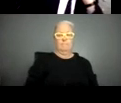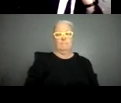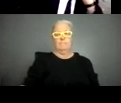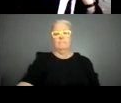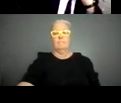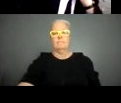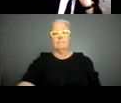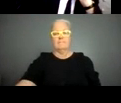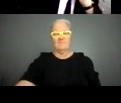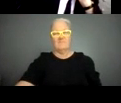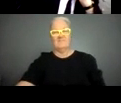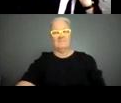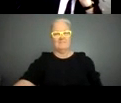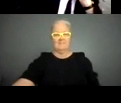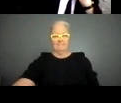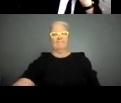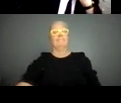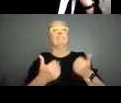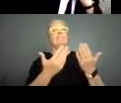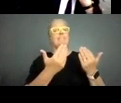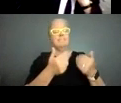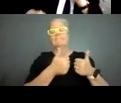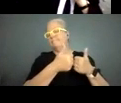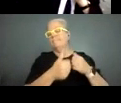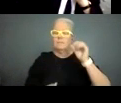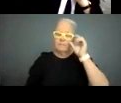Okay, I think we do need to take them now. Okay, no problem.